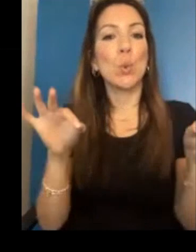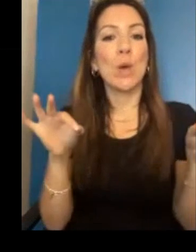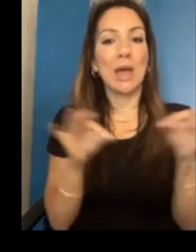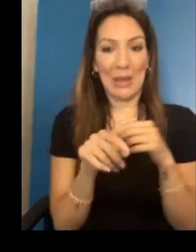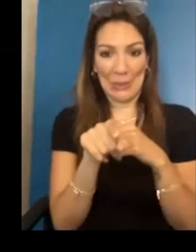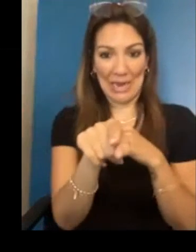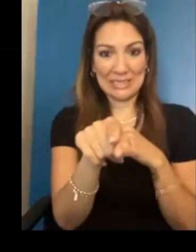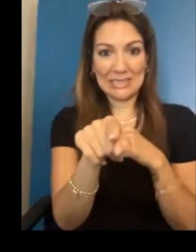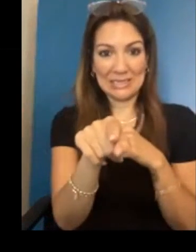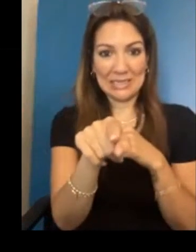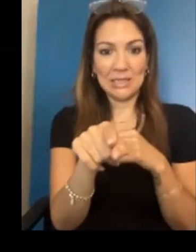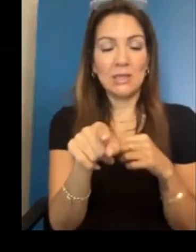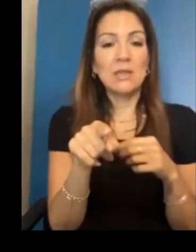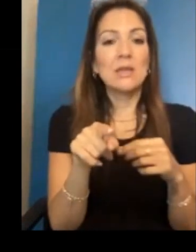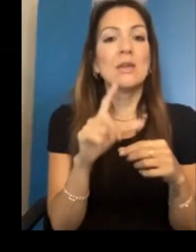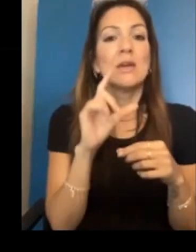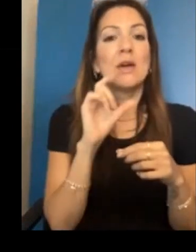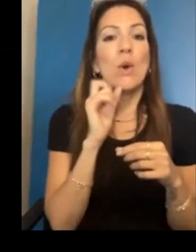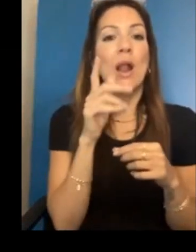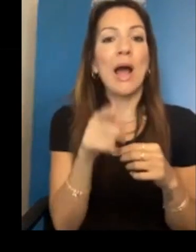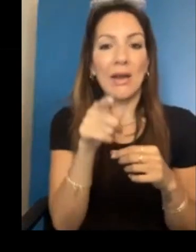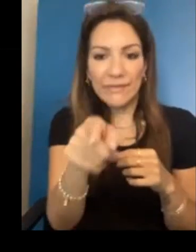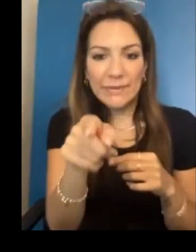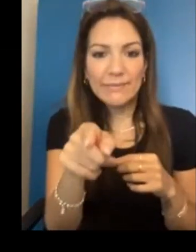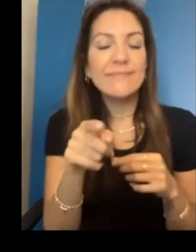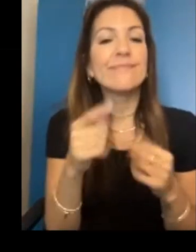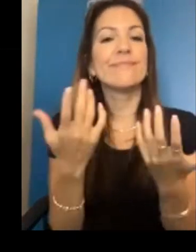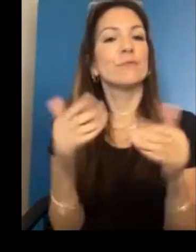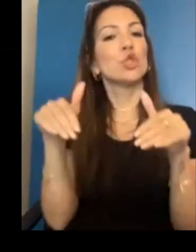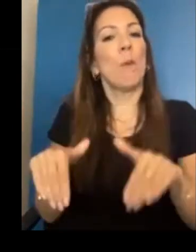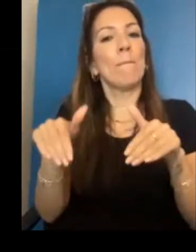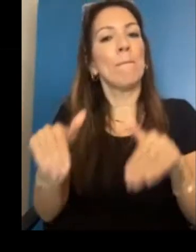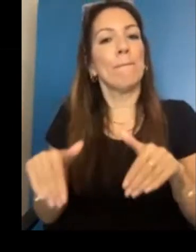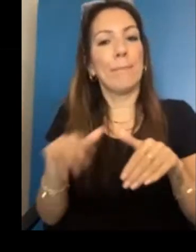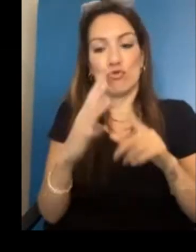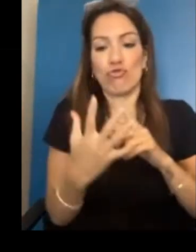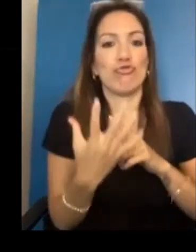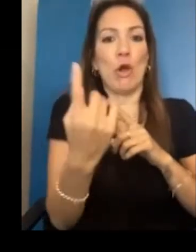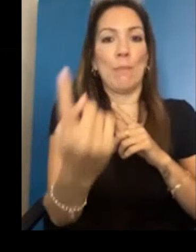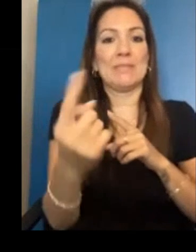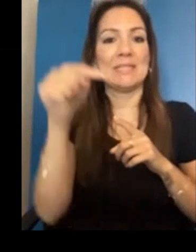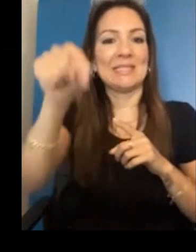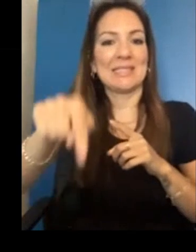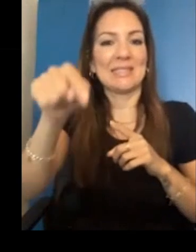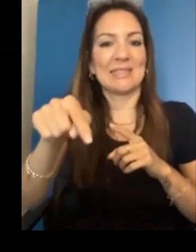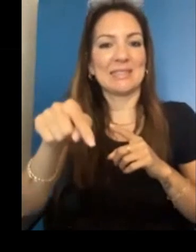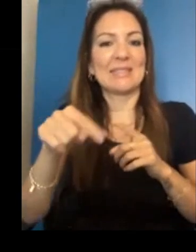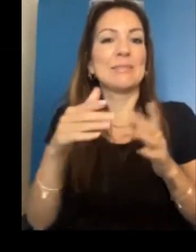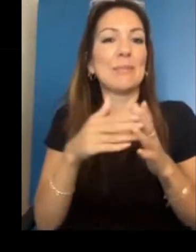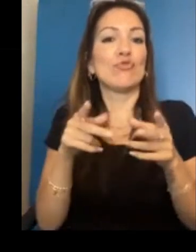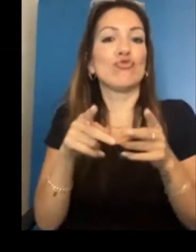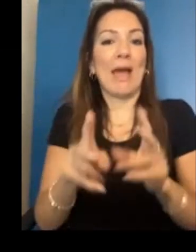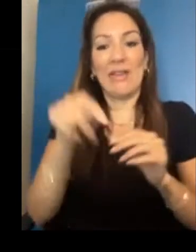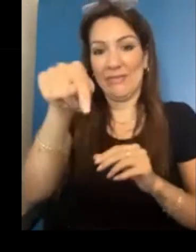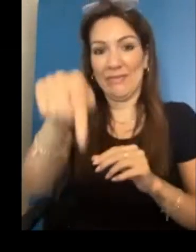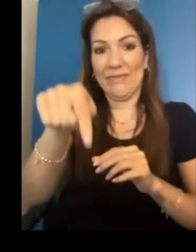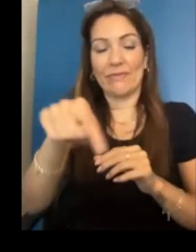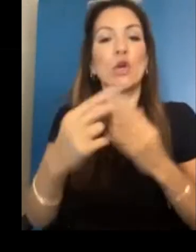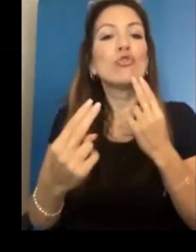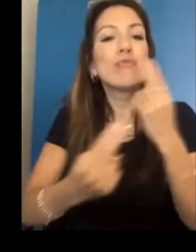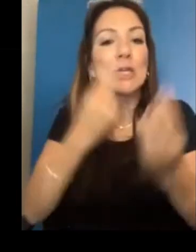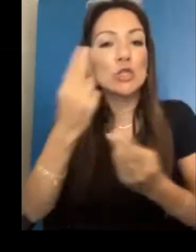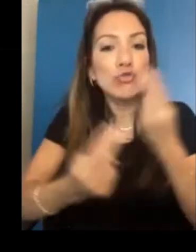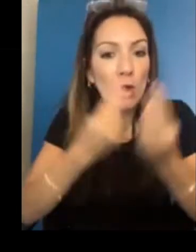we'll have a convenience store will be on the other side of the road, on the other side of Springfield Drive. But there'll also be a